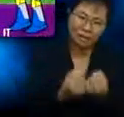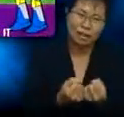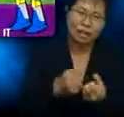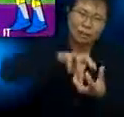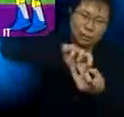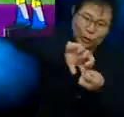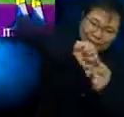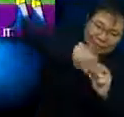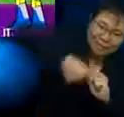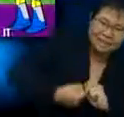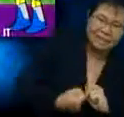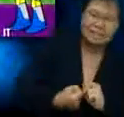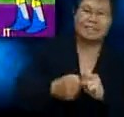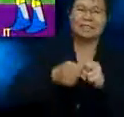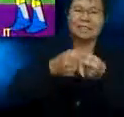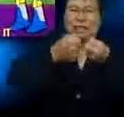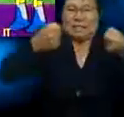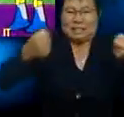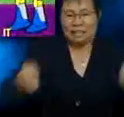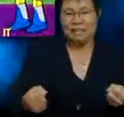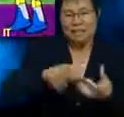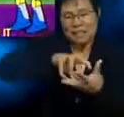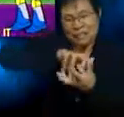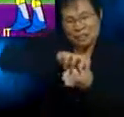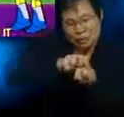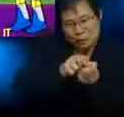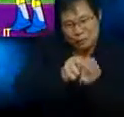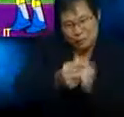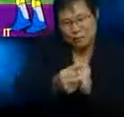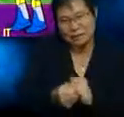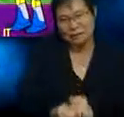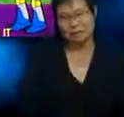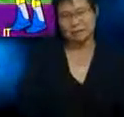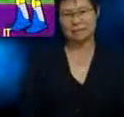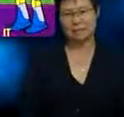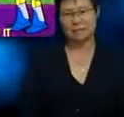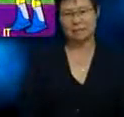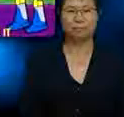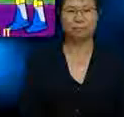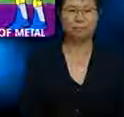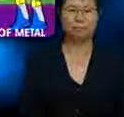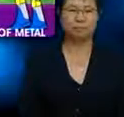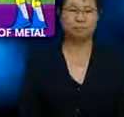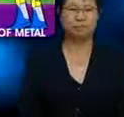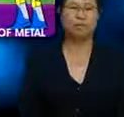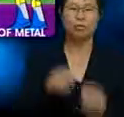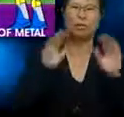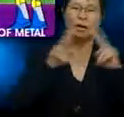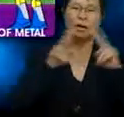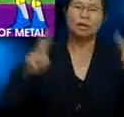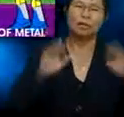it, twist it, stretch it, squeeze it. It's